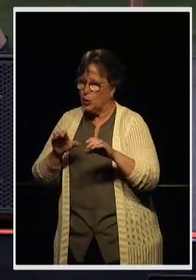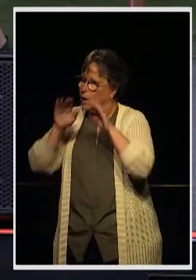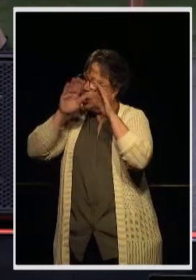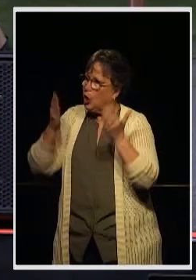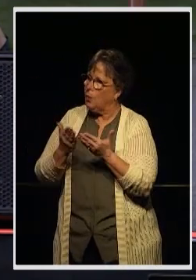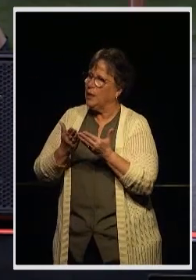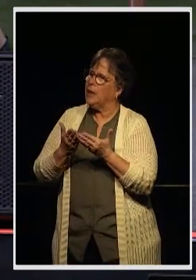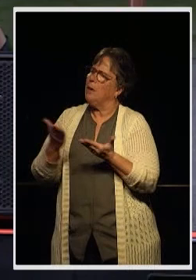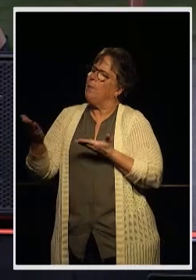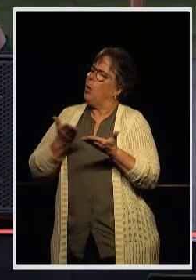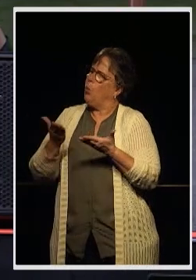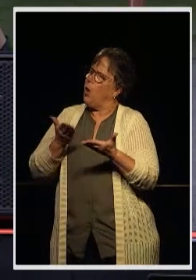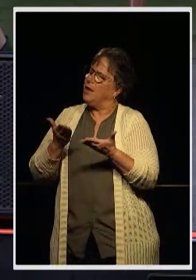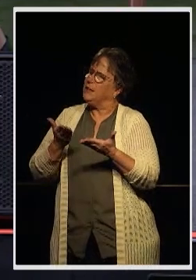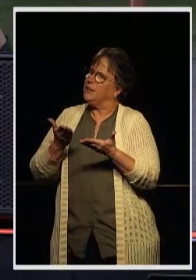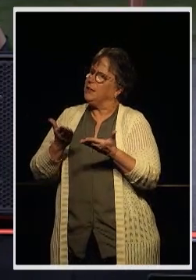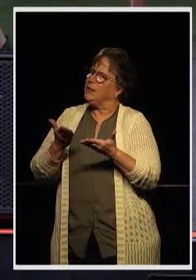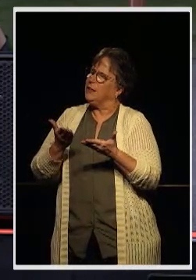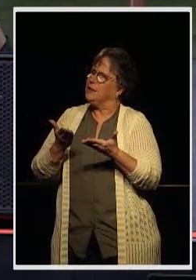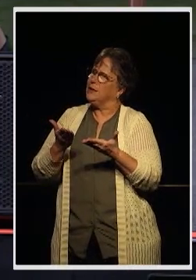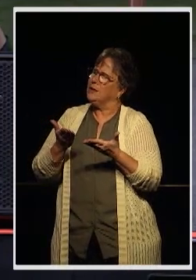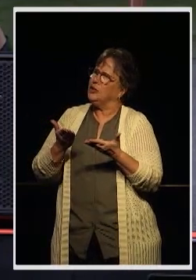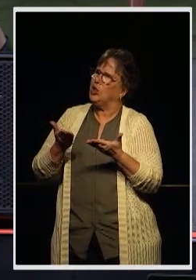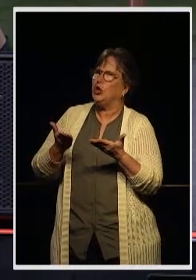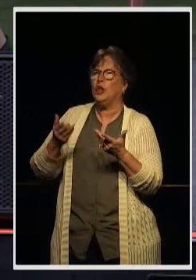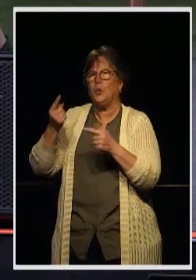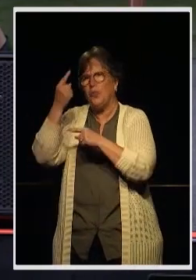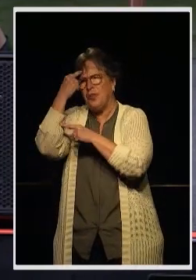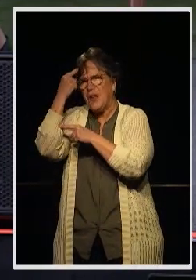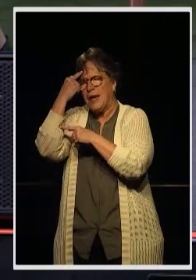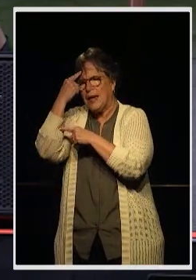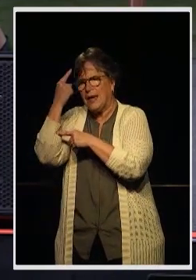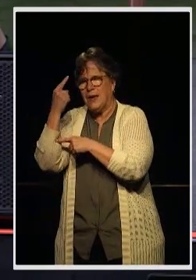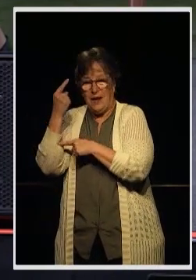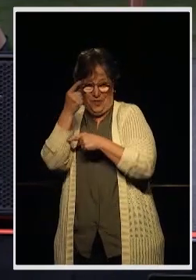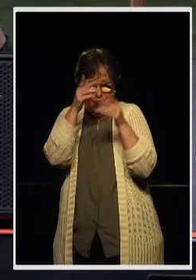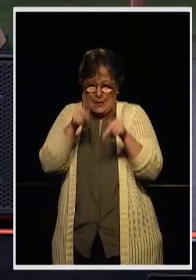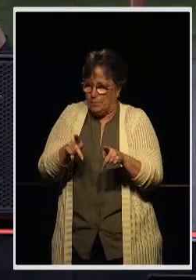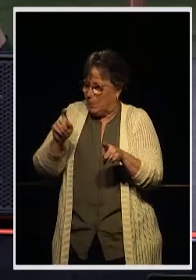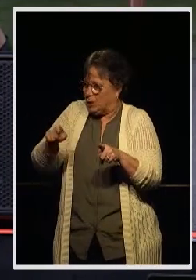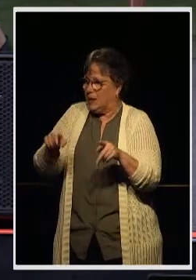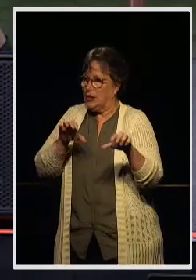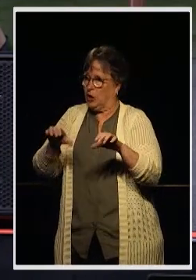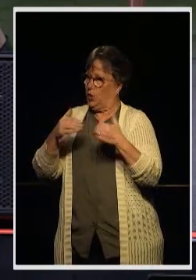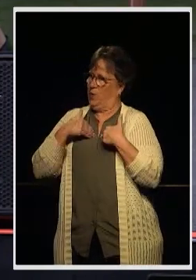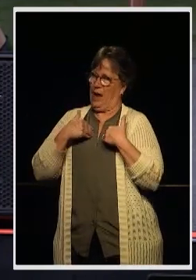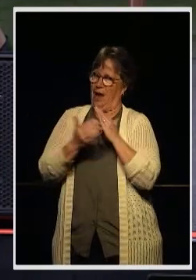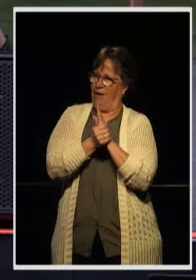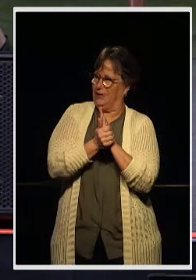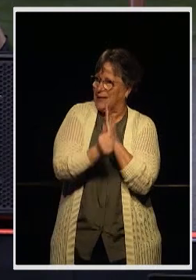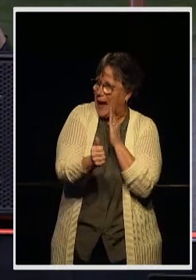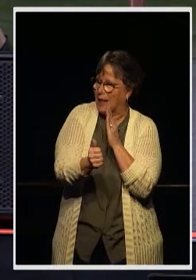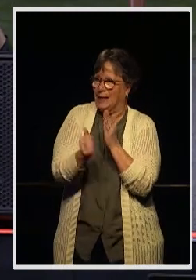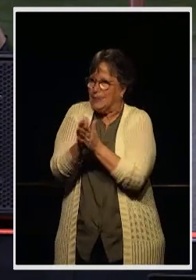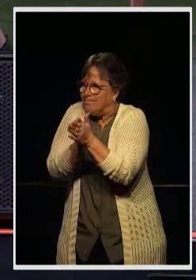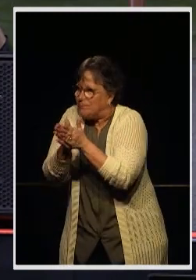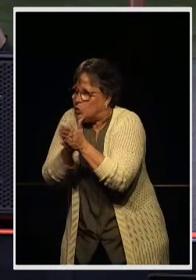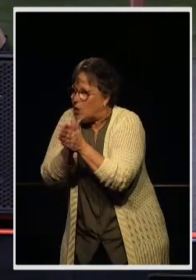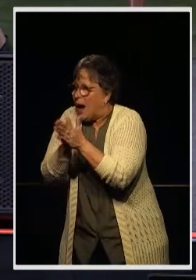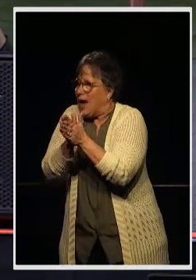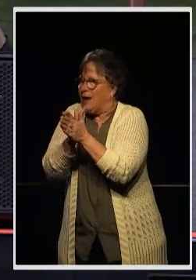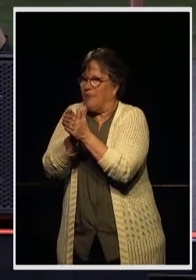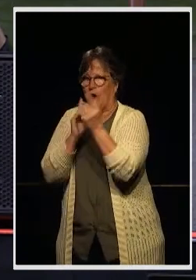these innovators? They're people with ideas, raw talent, all kinds of drive and ambition. But what would you tell